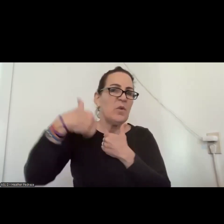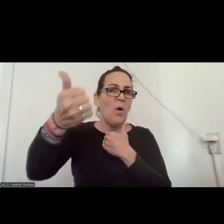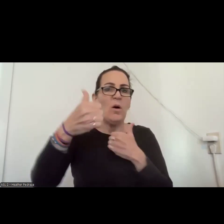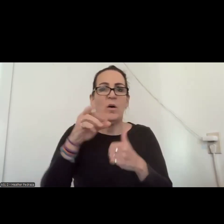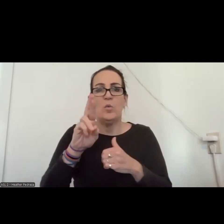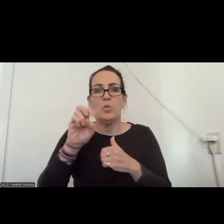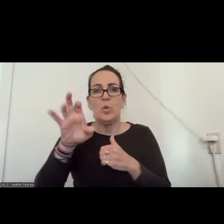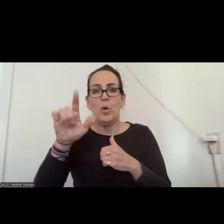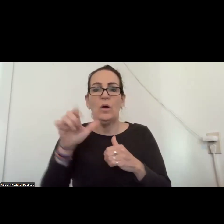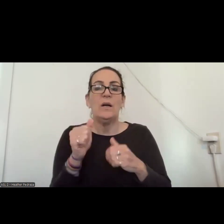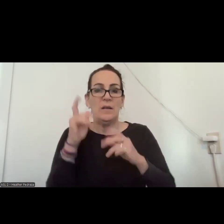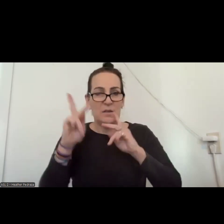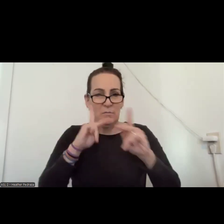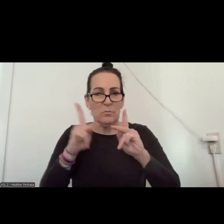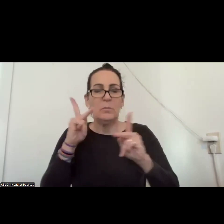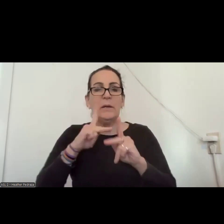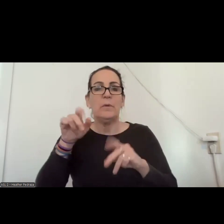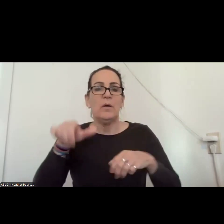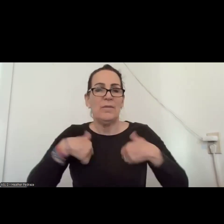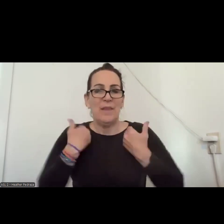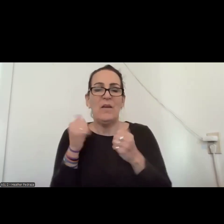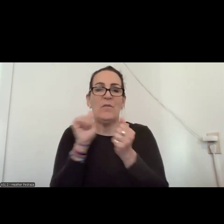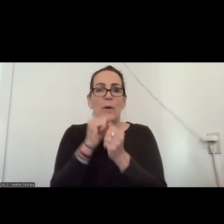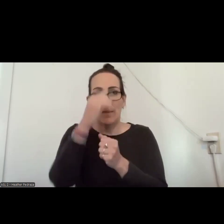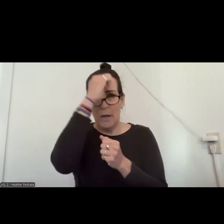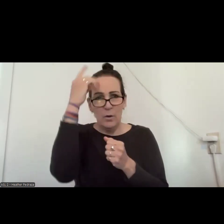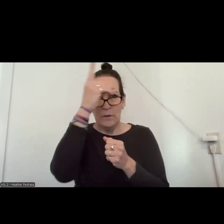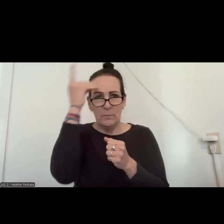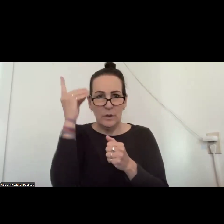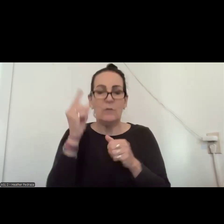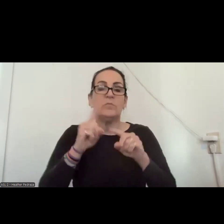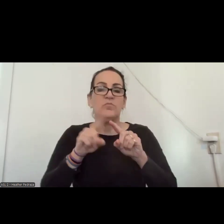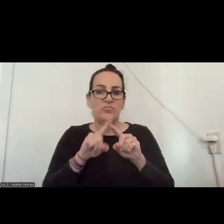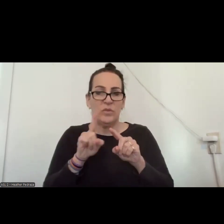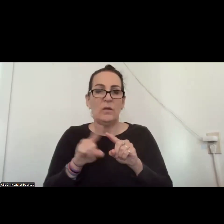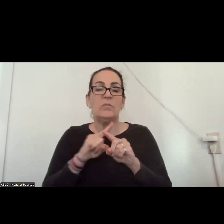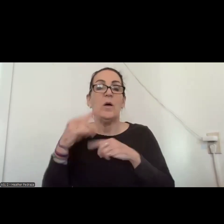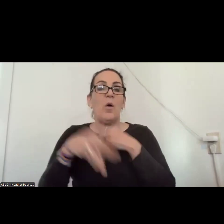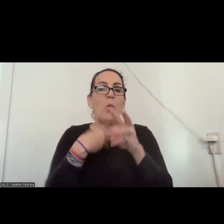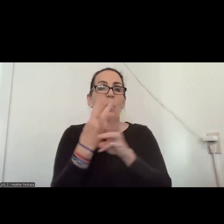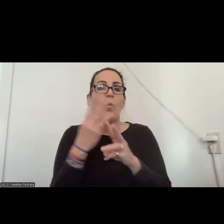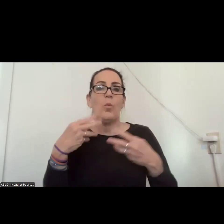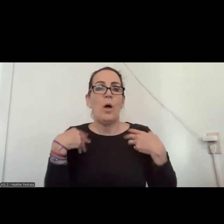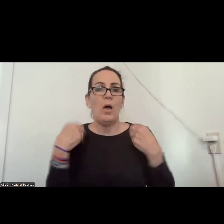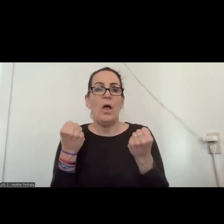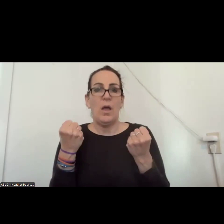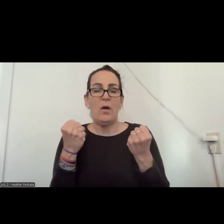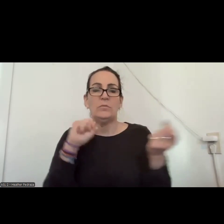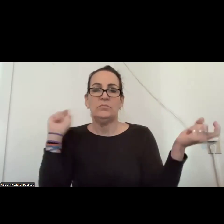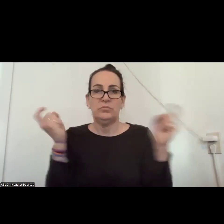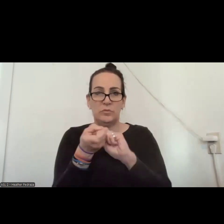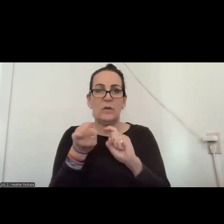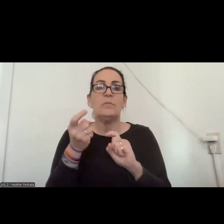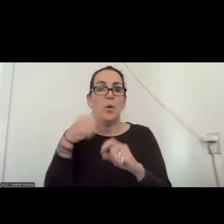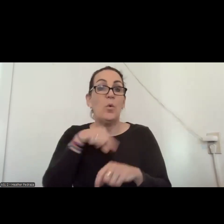people living with Alzheimer's and dementia. So more to come on the rural health transformation also. So we'll be busy